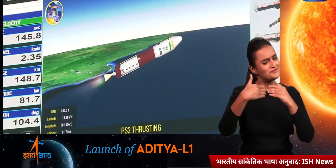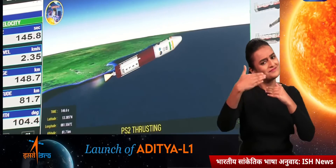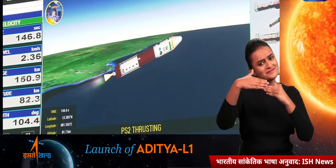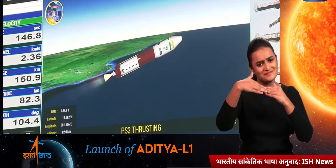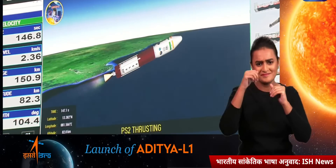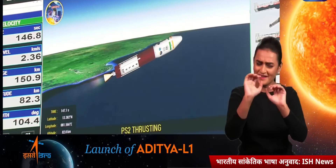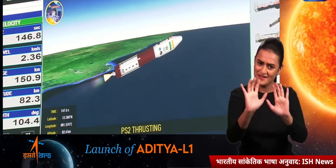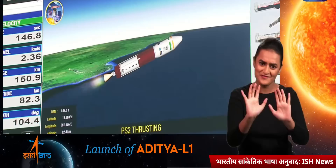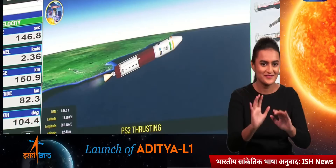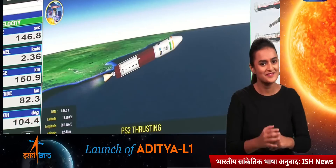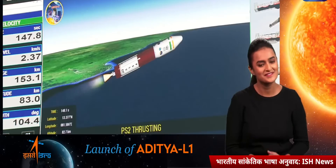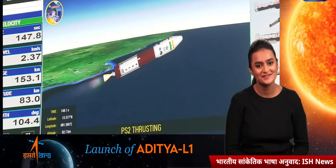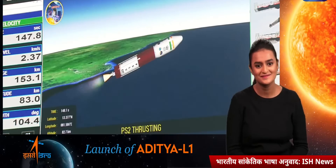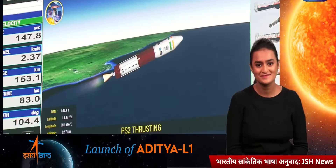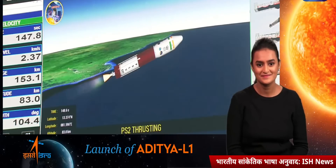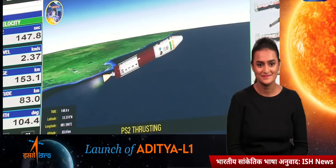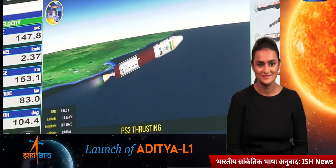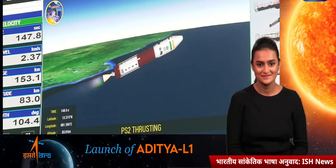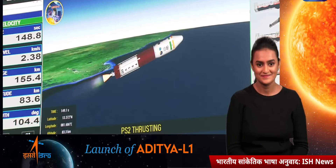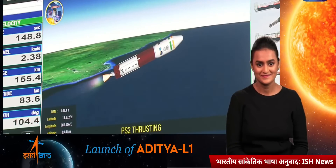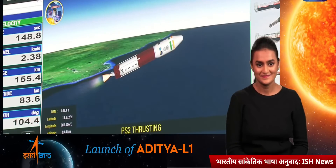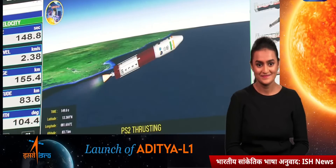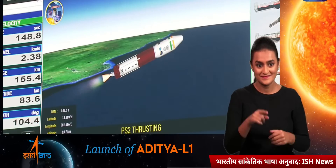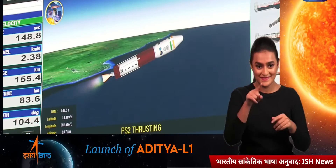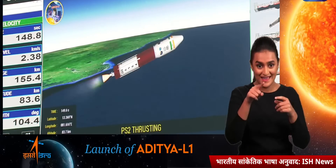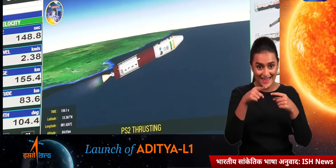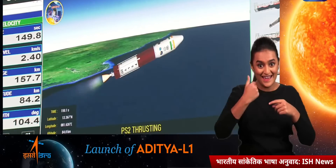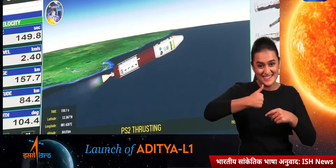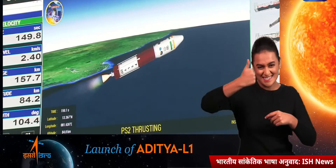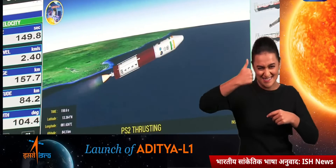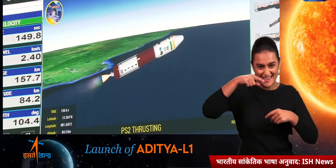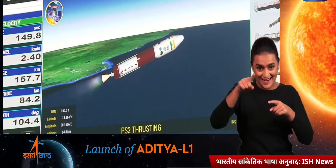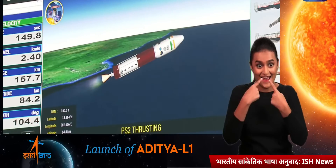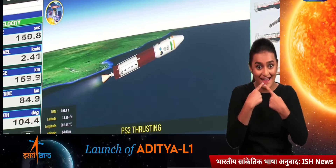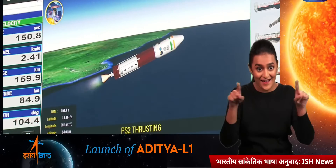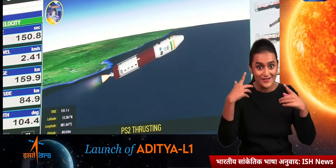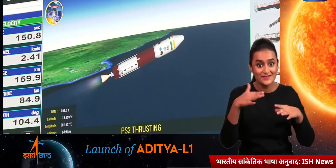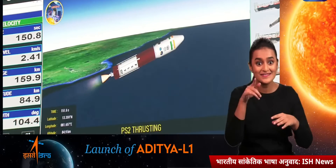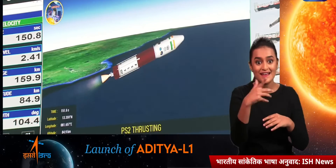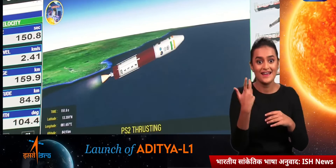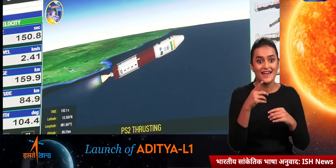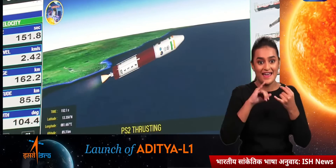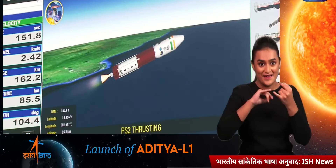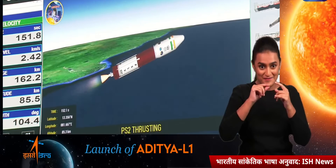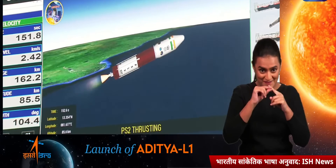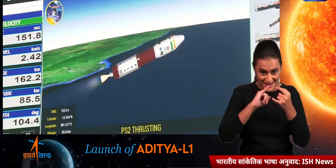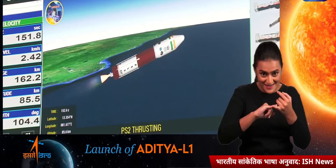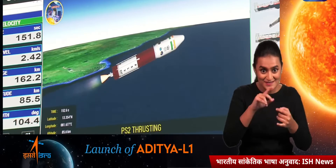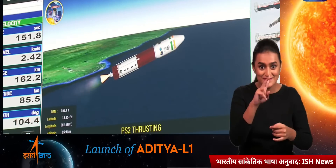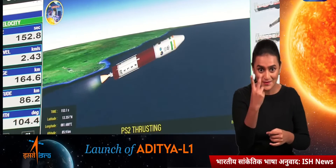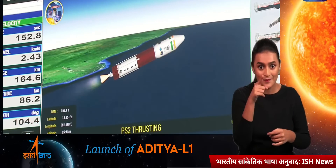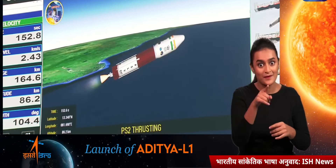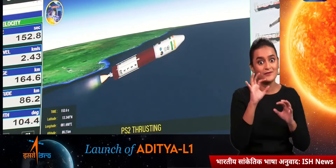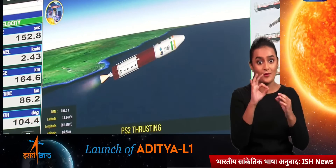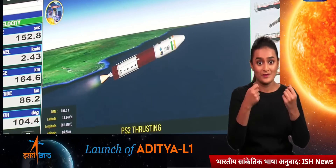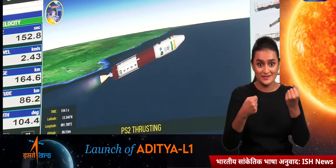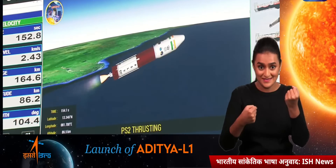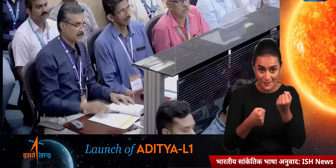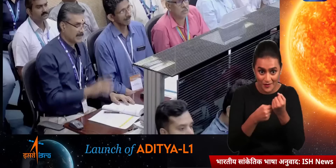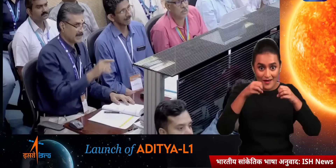According to the announcement by Range Operations Director, PS2 is developing nominal thrust.